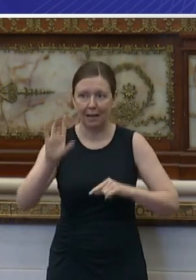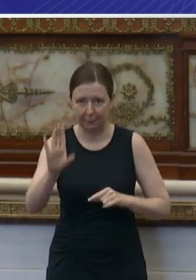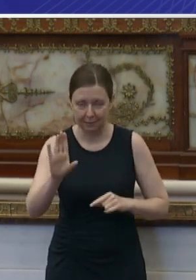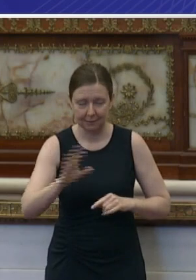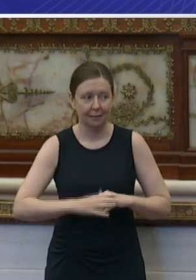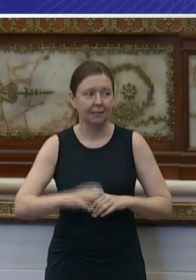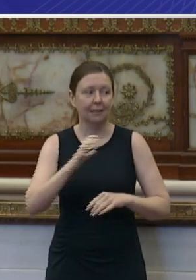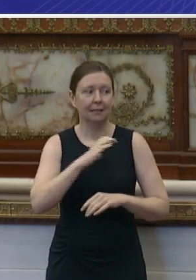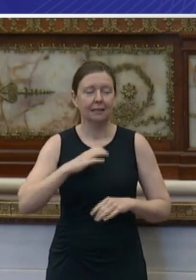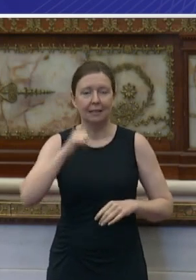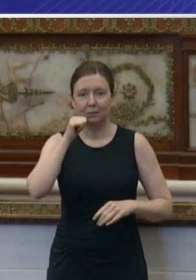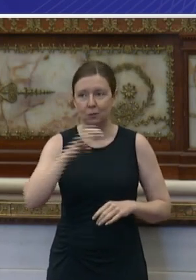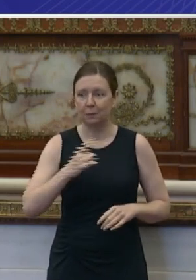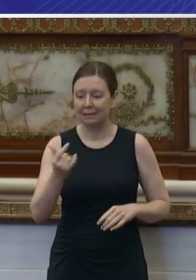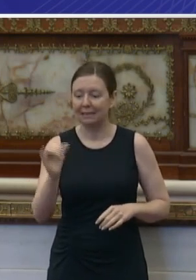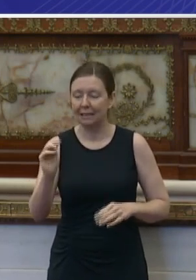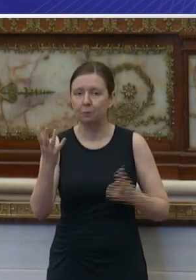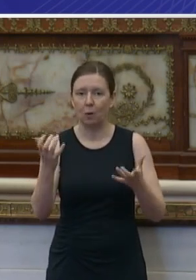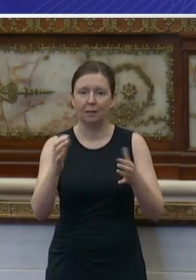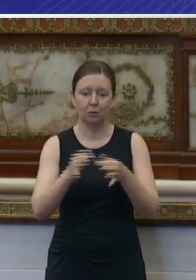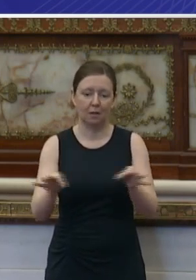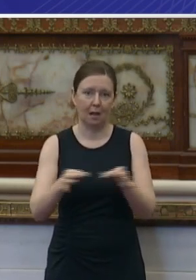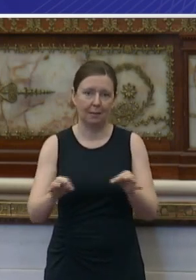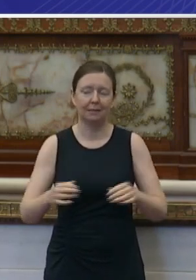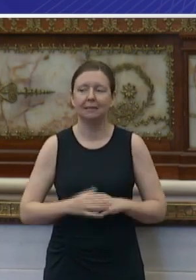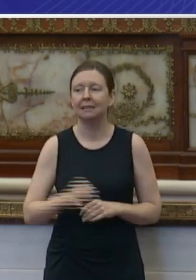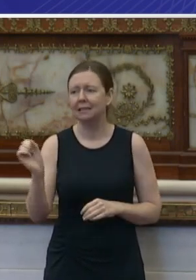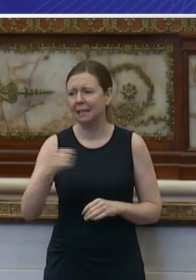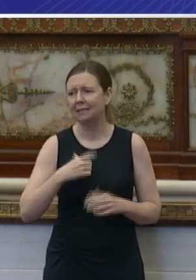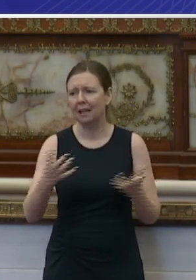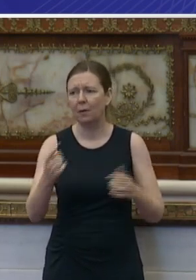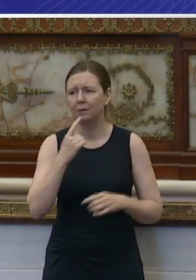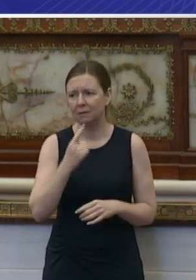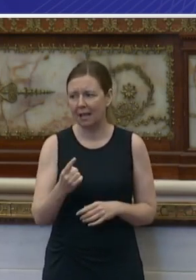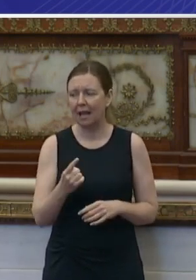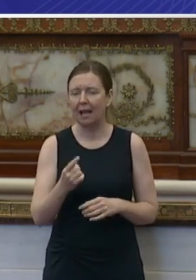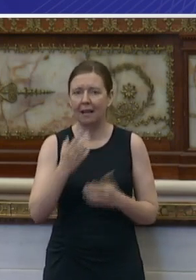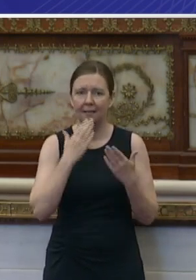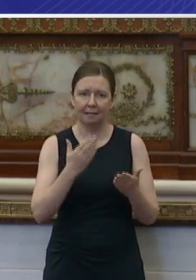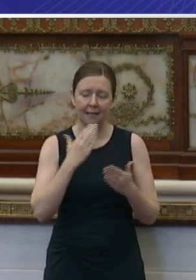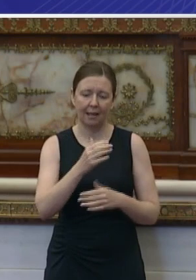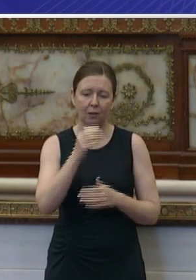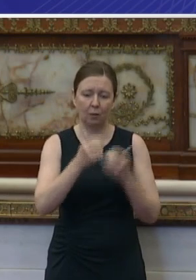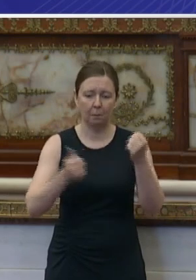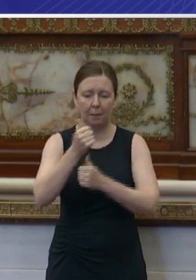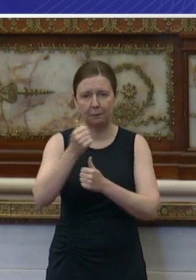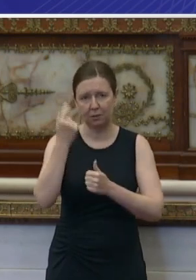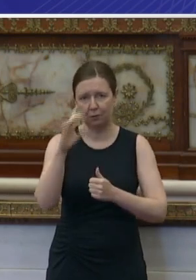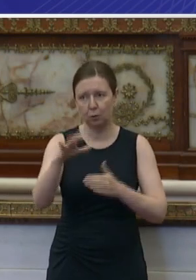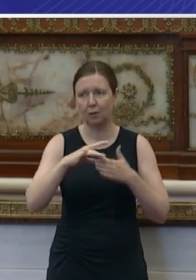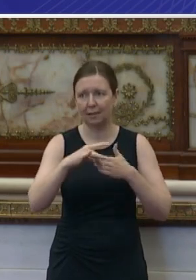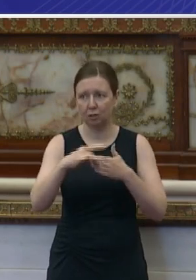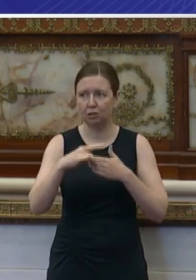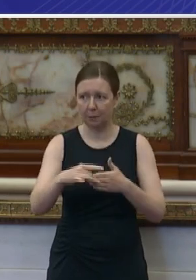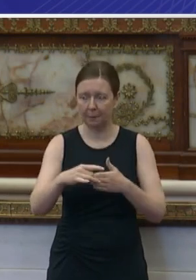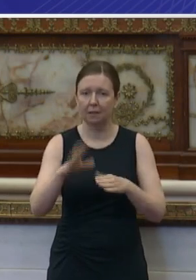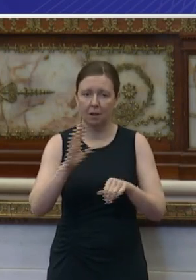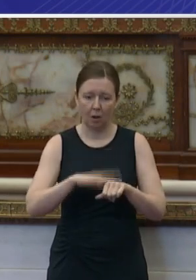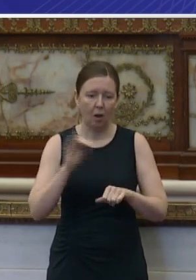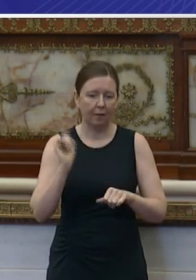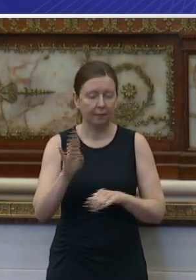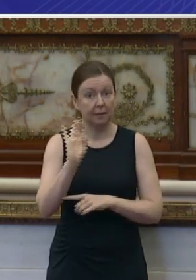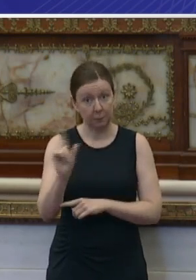second. Councilwoman Gim wanted to make comments. Yes, I just wanted to say thank you, Madam Chair, for your leadership on